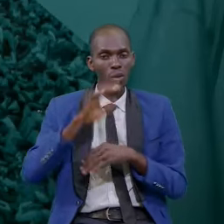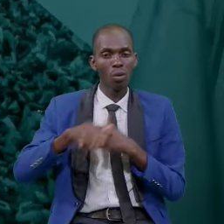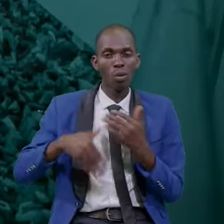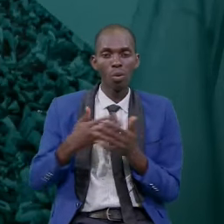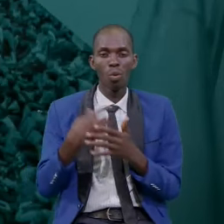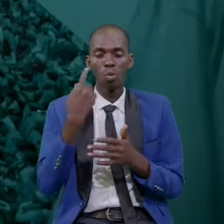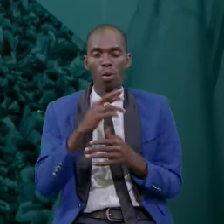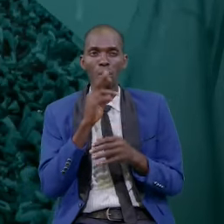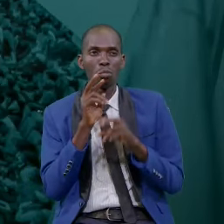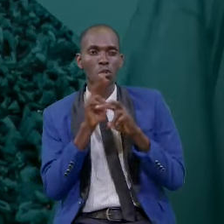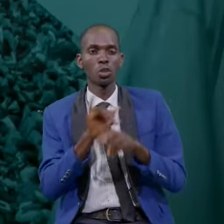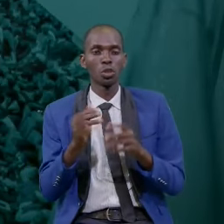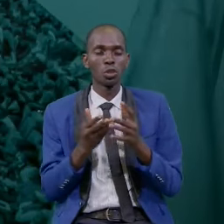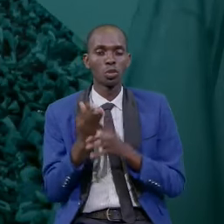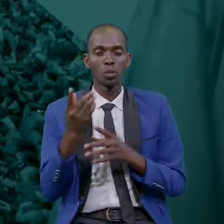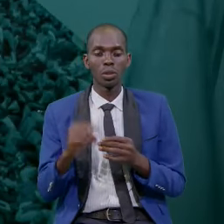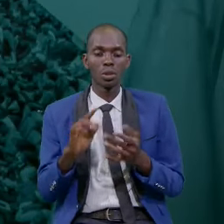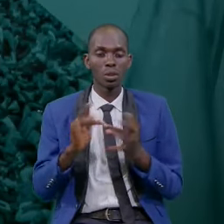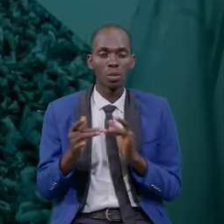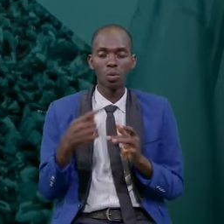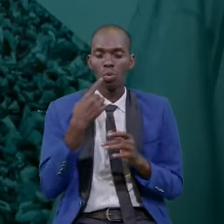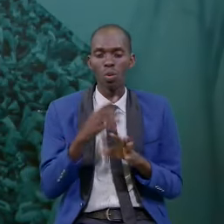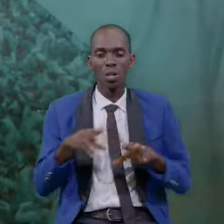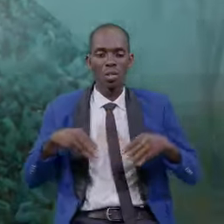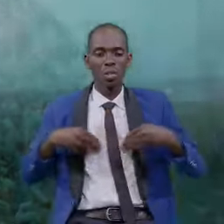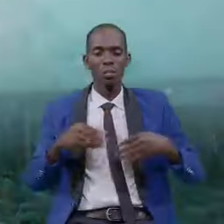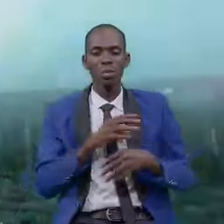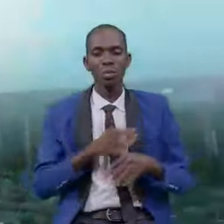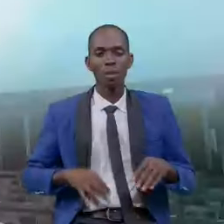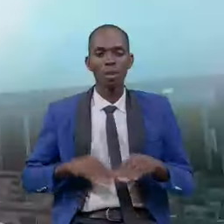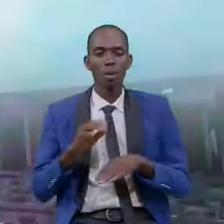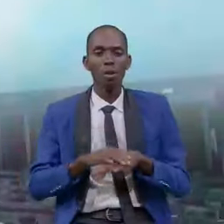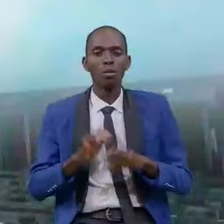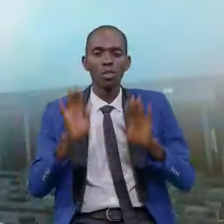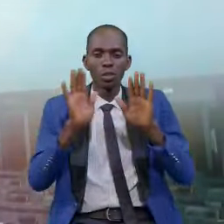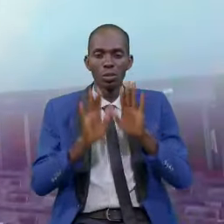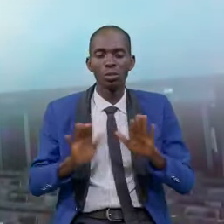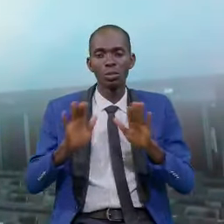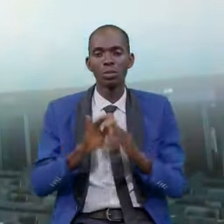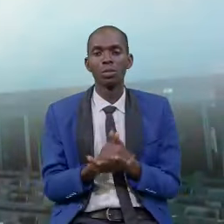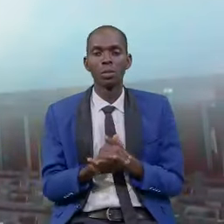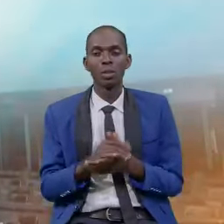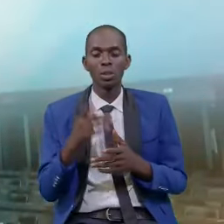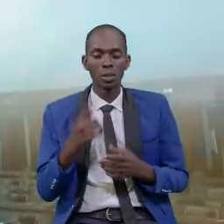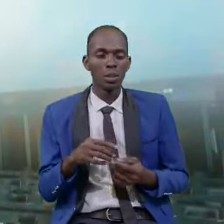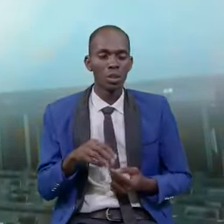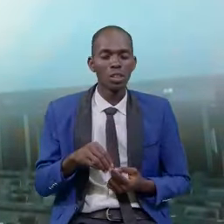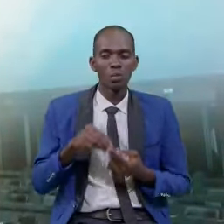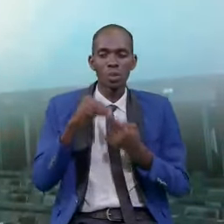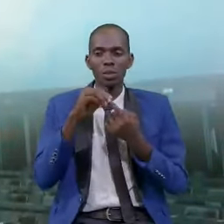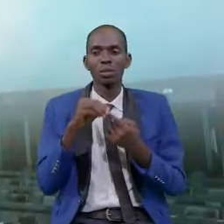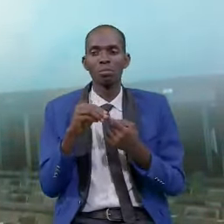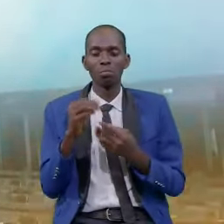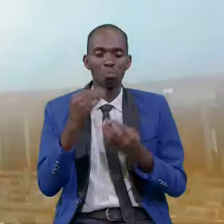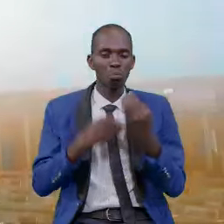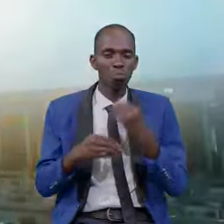who gave their life to Christ on Sunday. The special banquet will take place on Sunday,